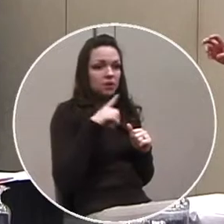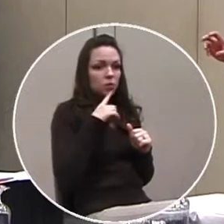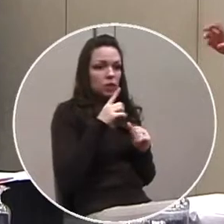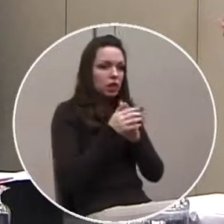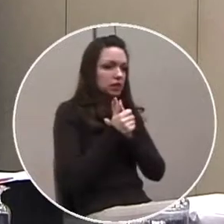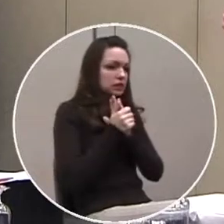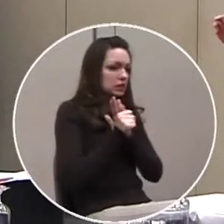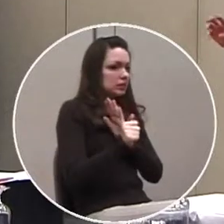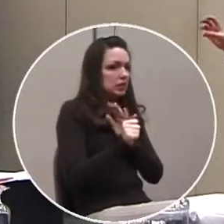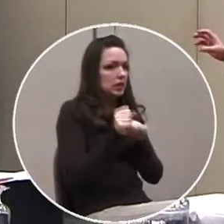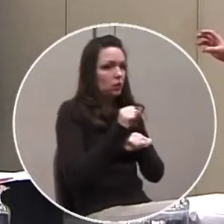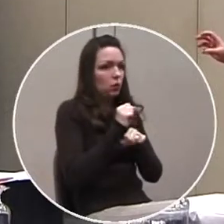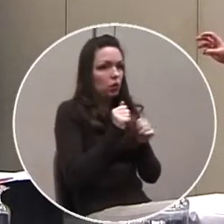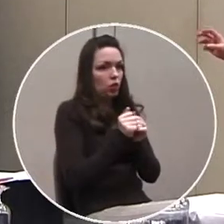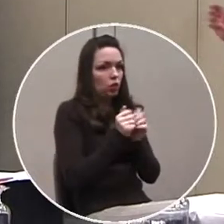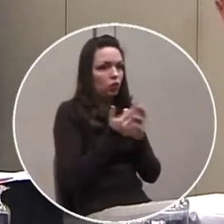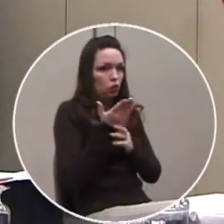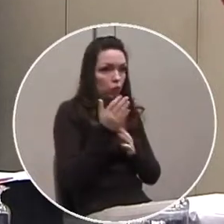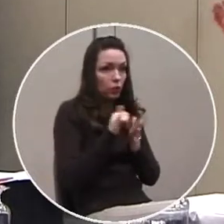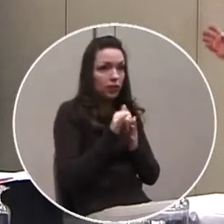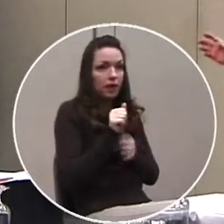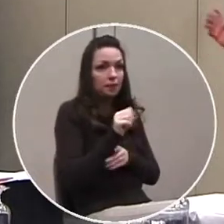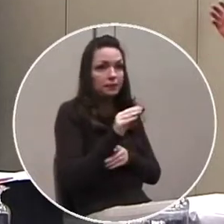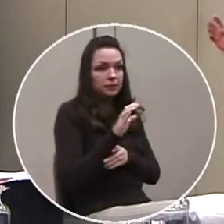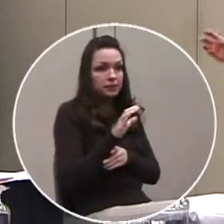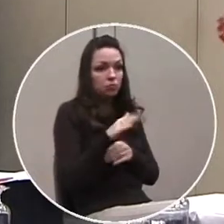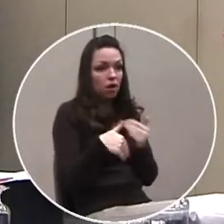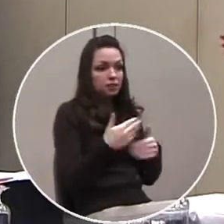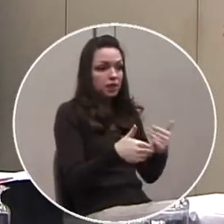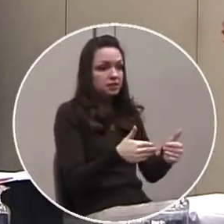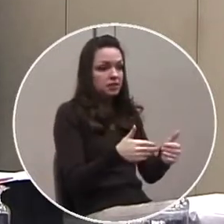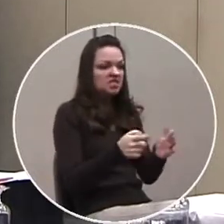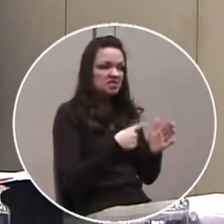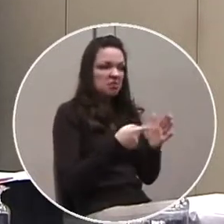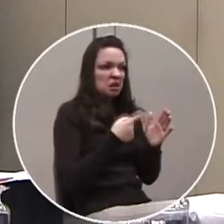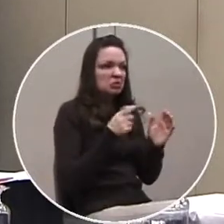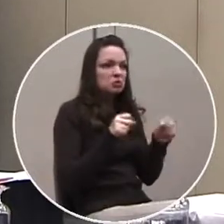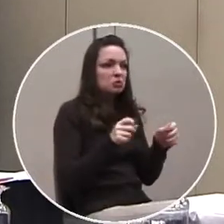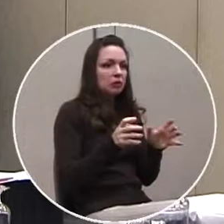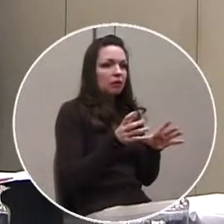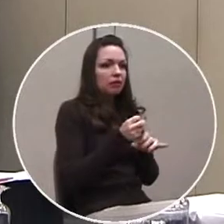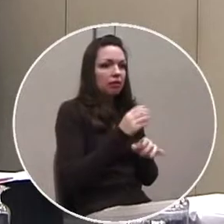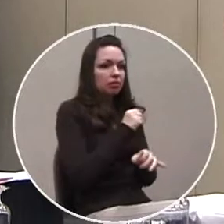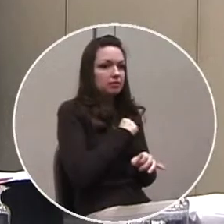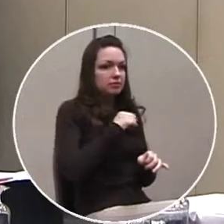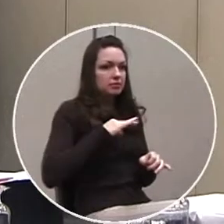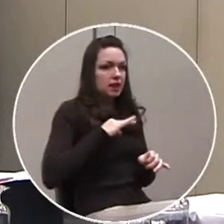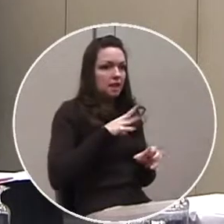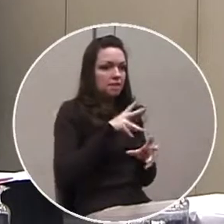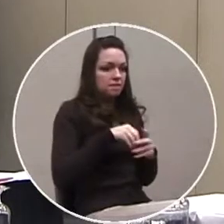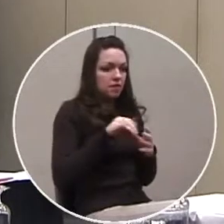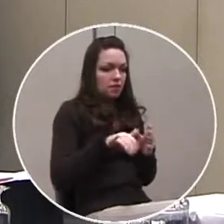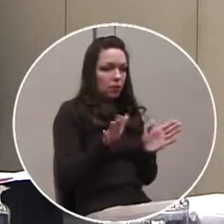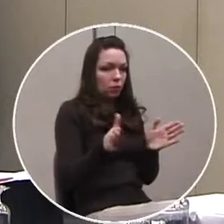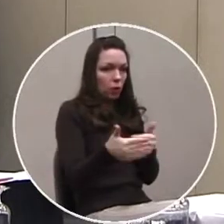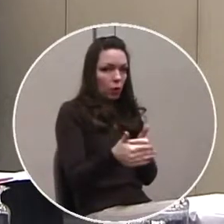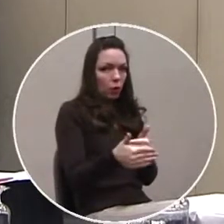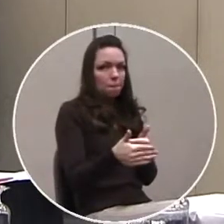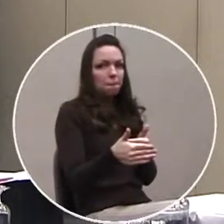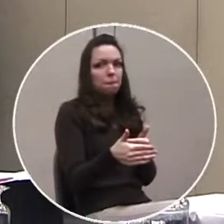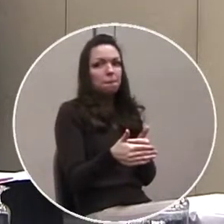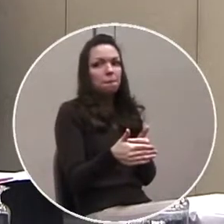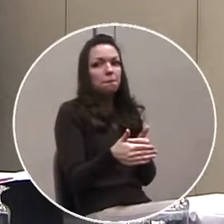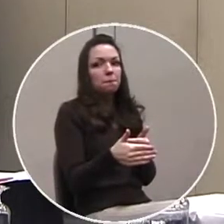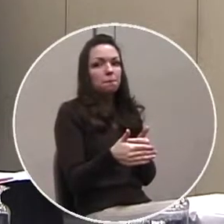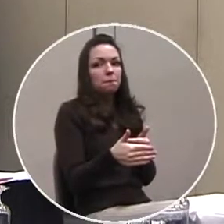at working through the ABC process, sometimes you can actually get the staff in the room or in that setting to actually get